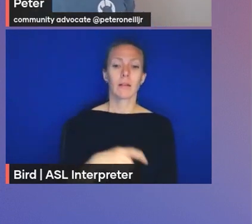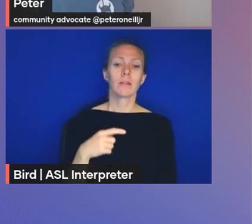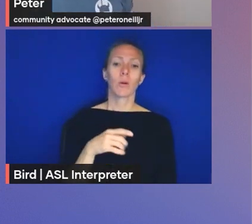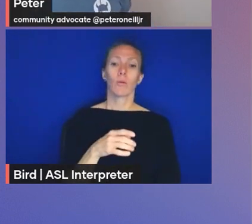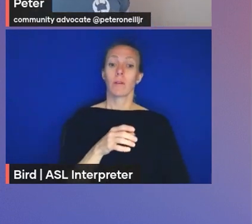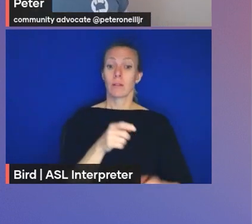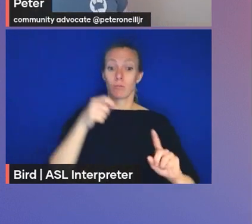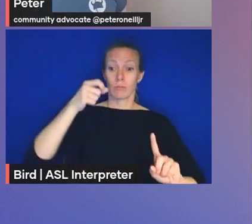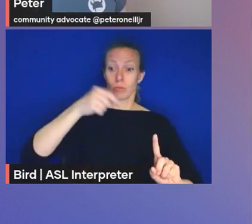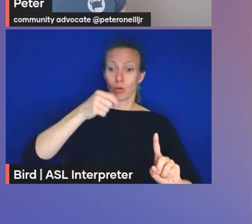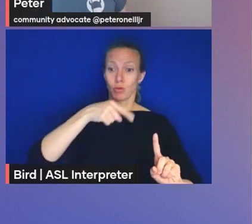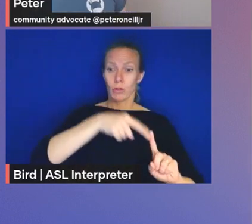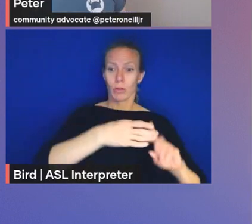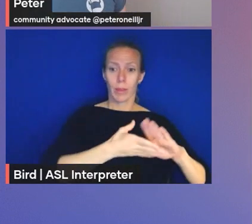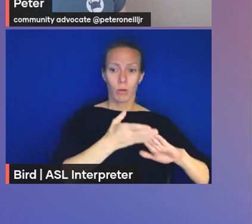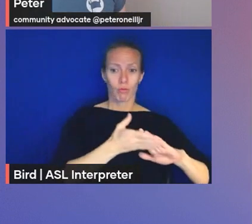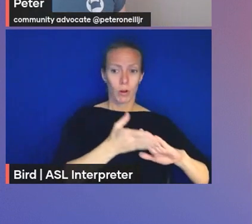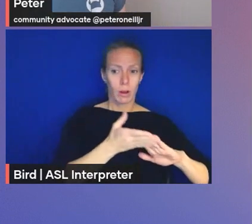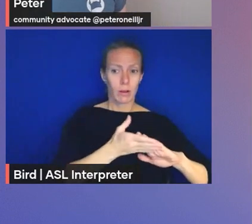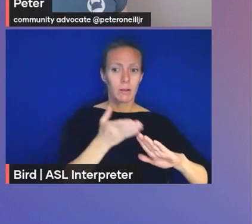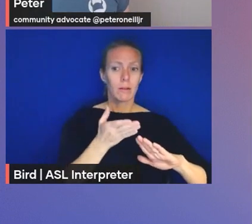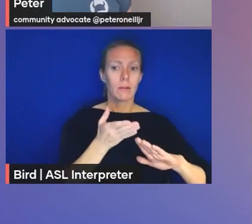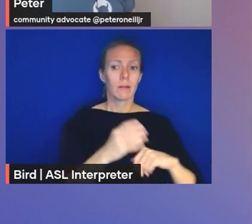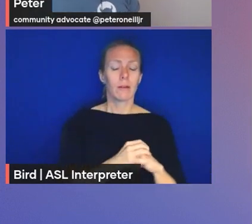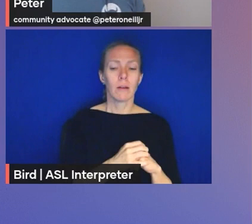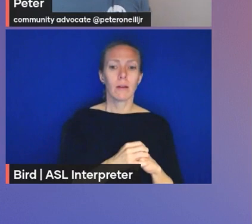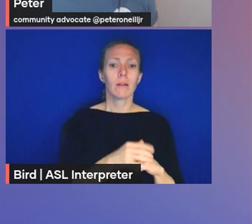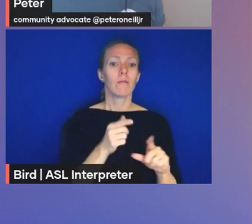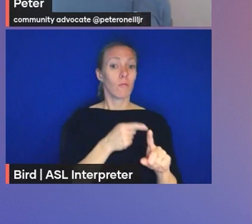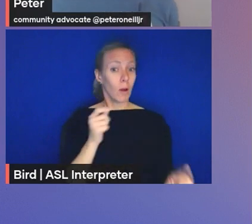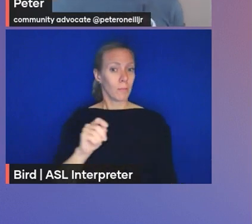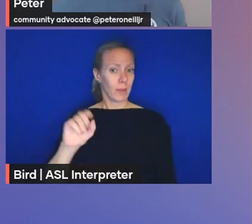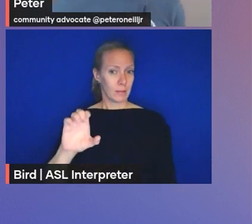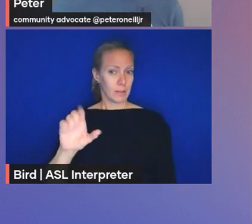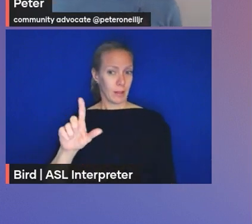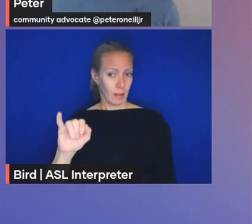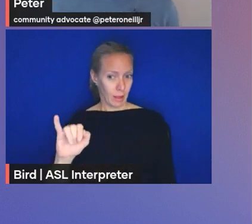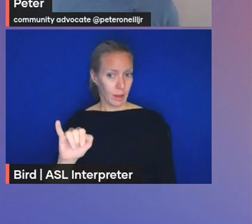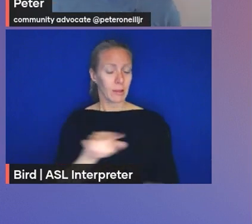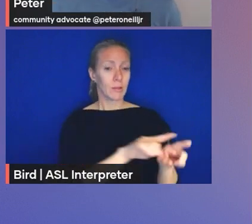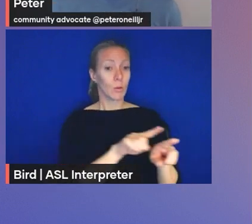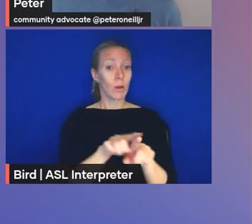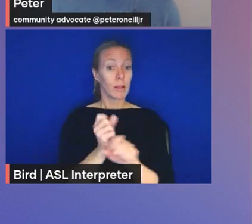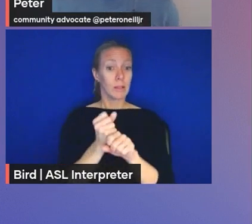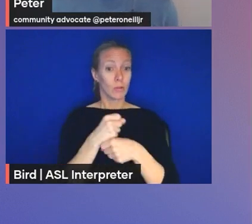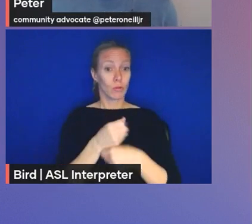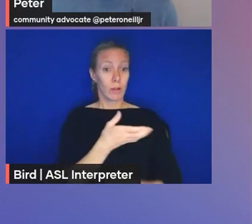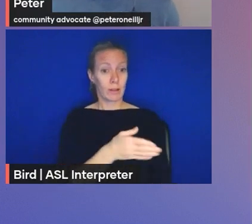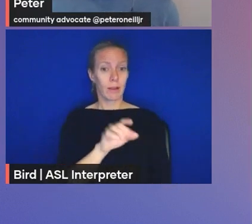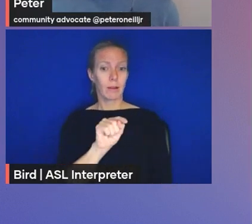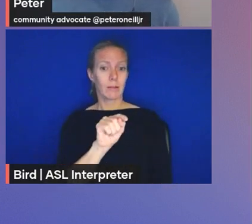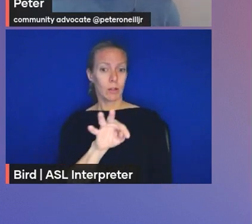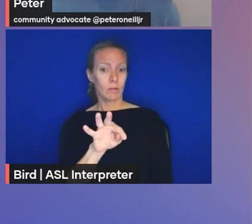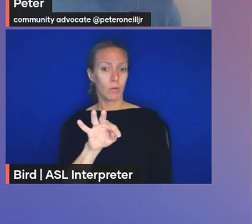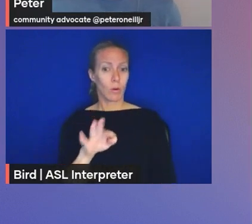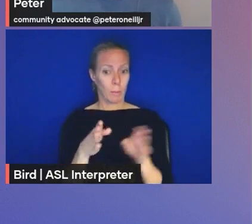from the CLI. And so as it's creating that that Terraform plan, a same plan populates